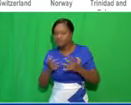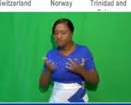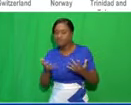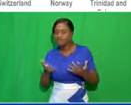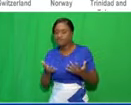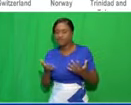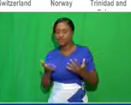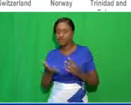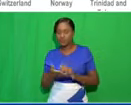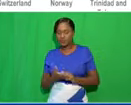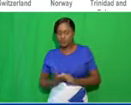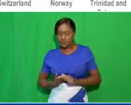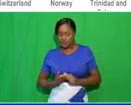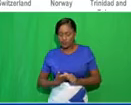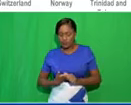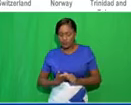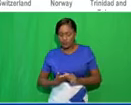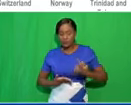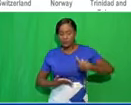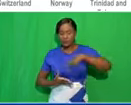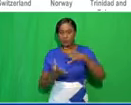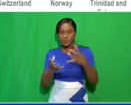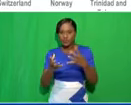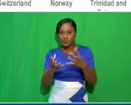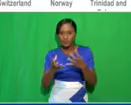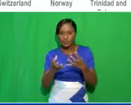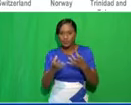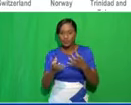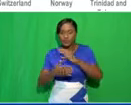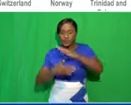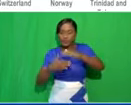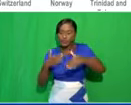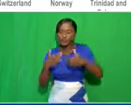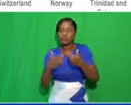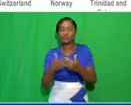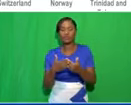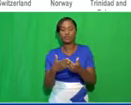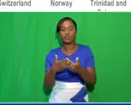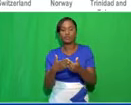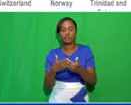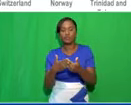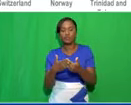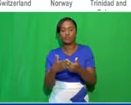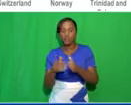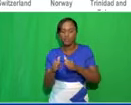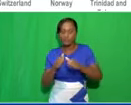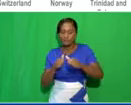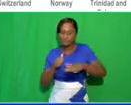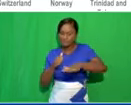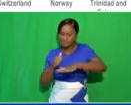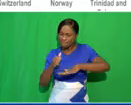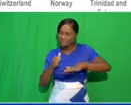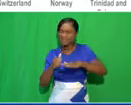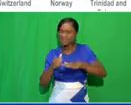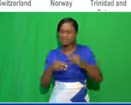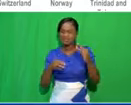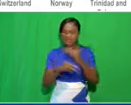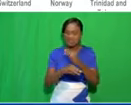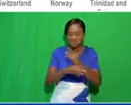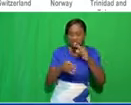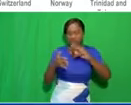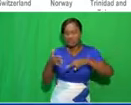is we want everybody to at least pass what I will call basic proficiency. And